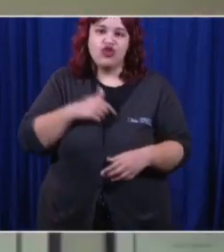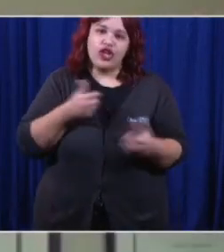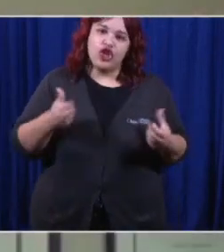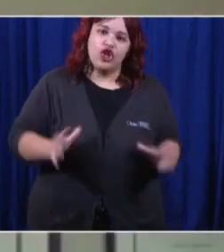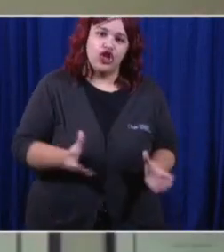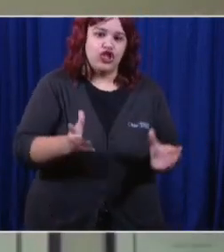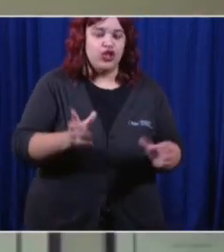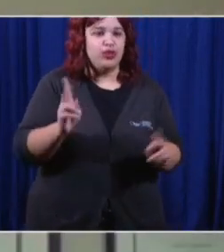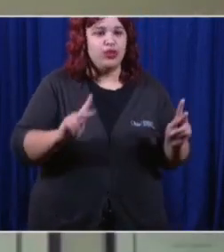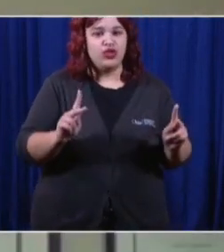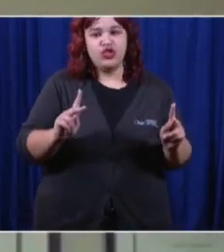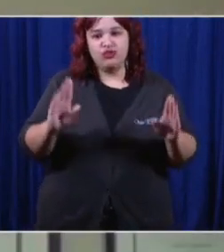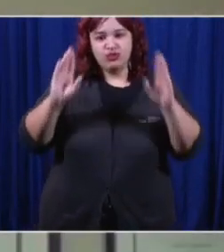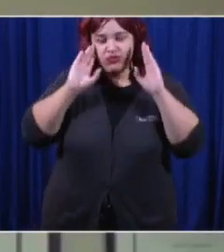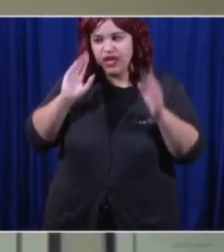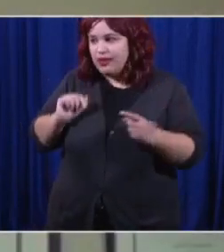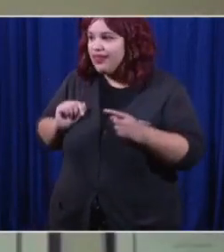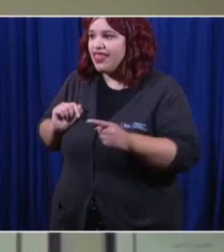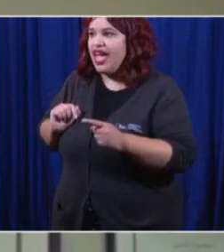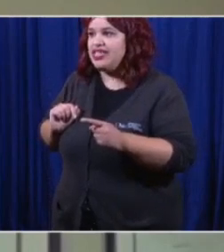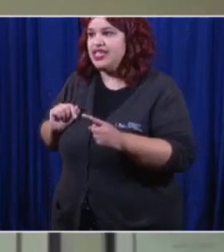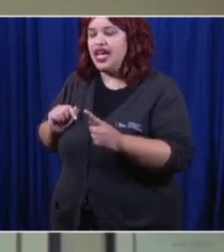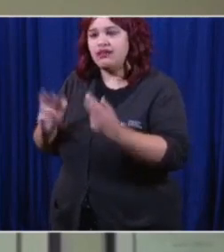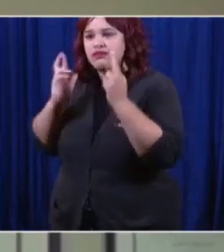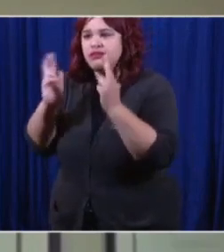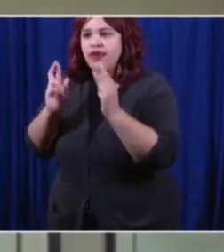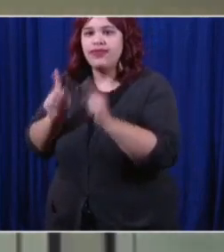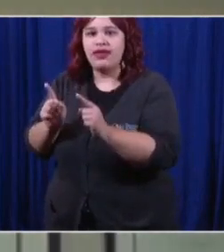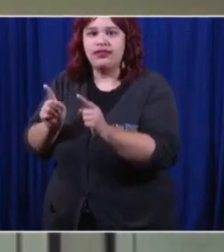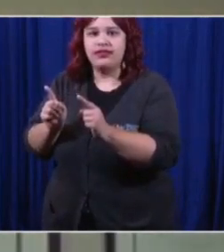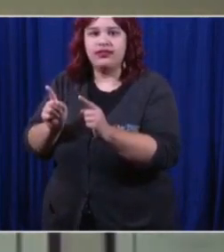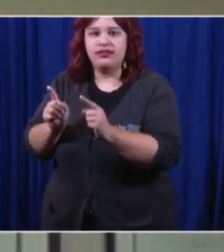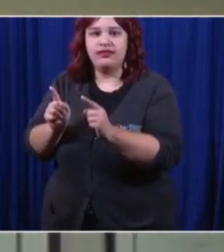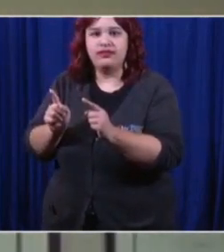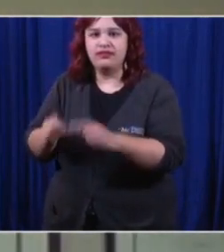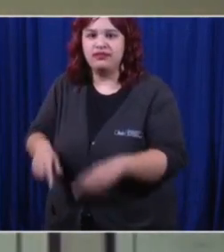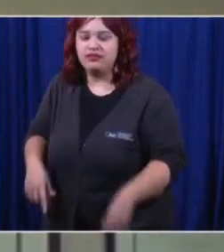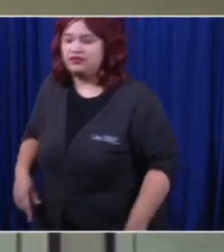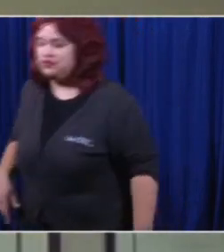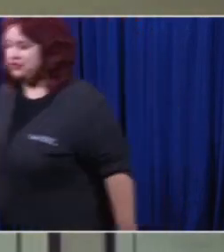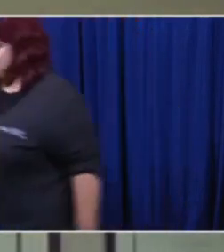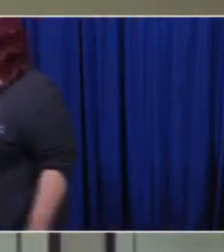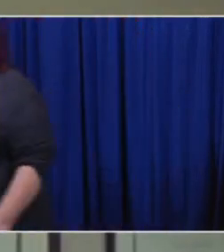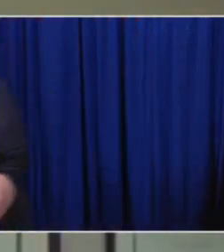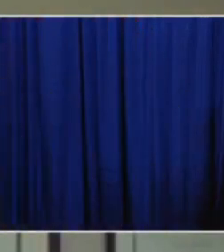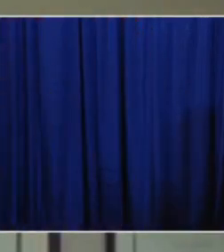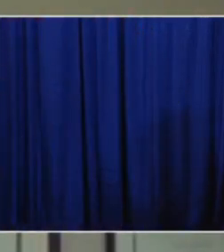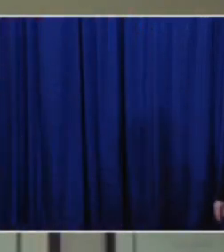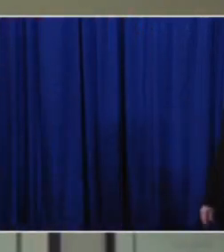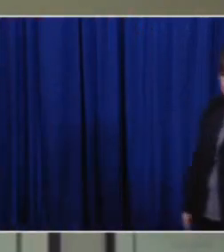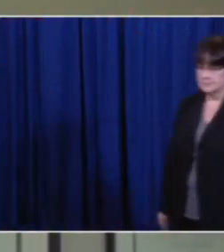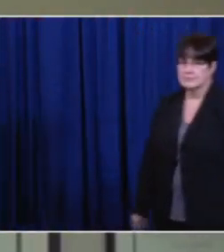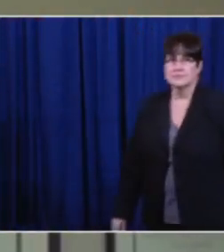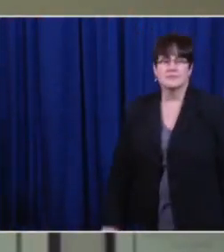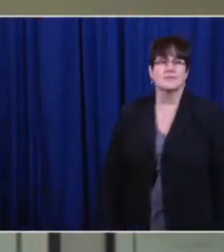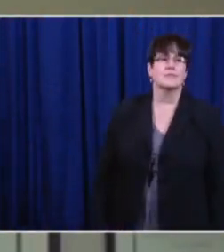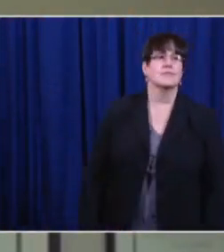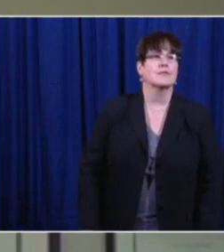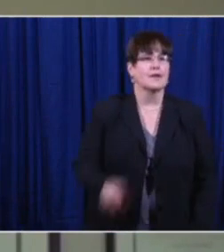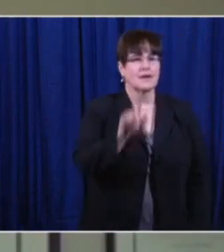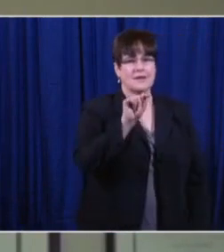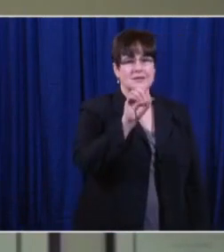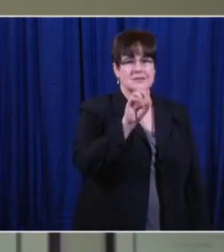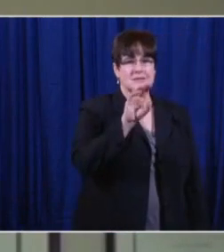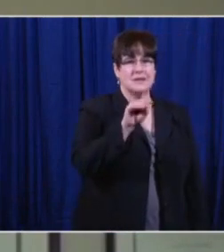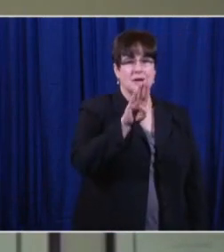Dr. Vanderhoff, it's getting close to 3 o'clock, so we have time for one more question, and that question belongs to Tom Bosco from WSYX in